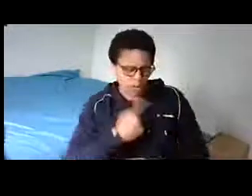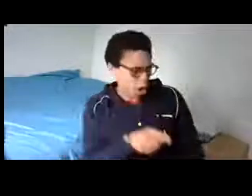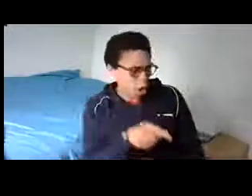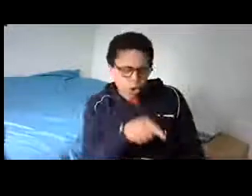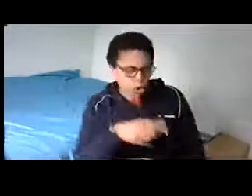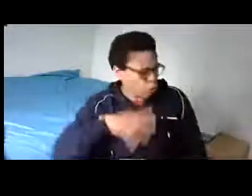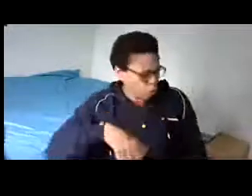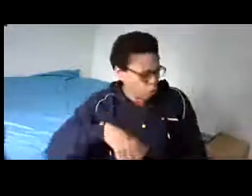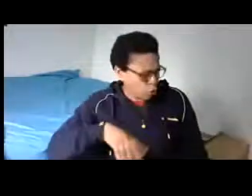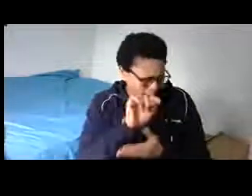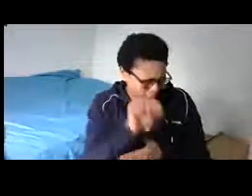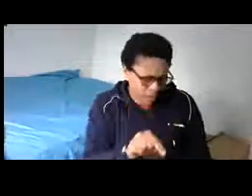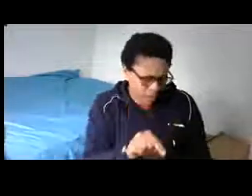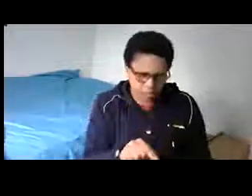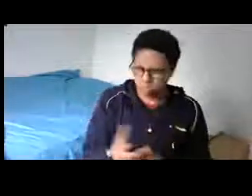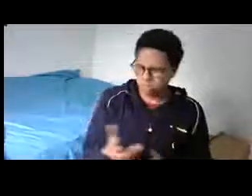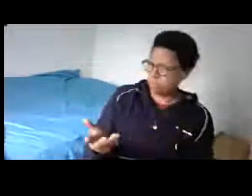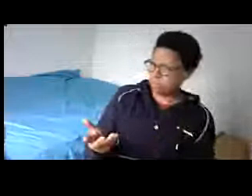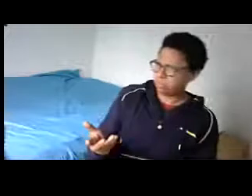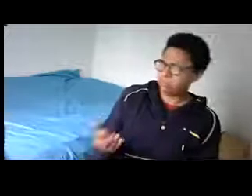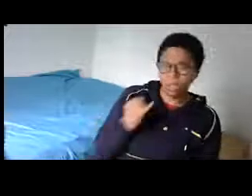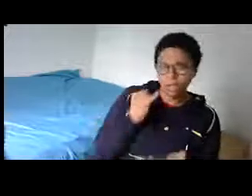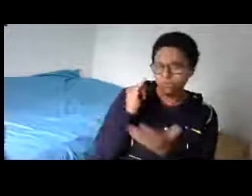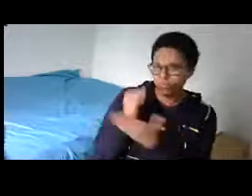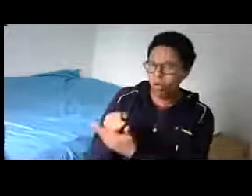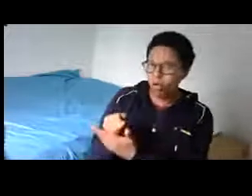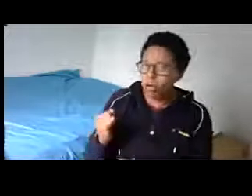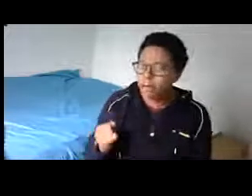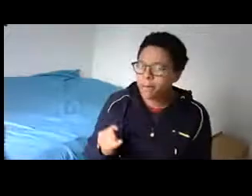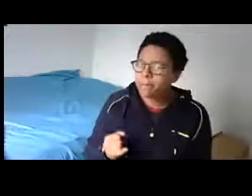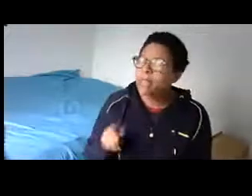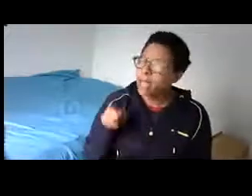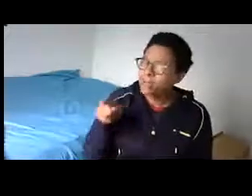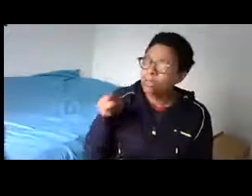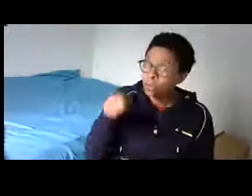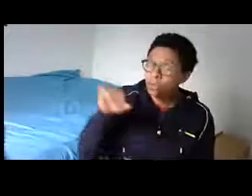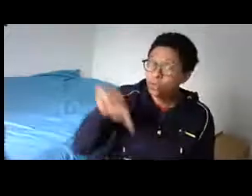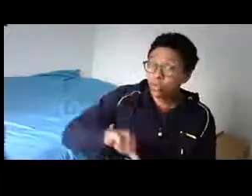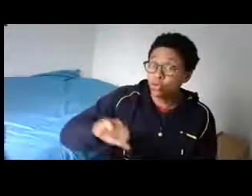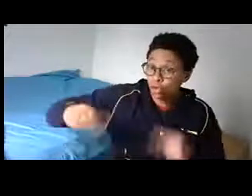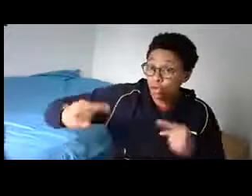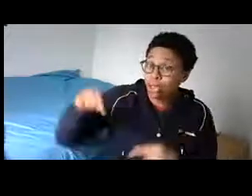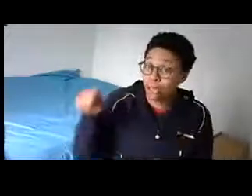that support is wrong, and it's definitely should be challenged.